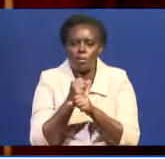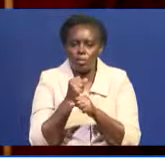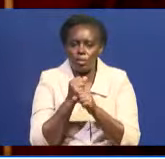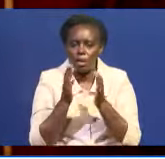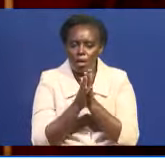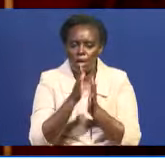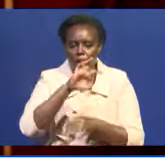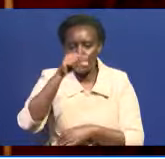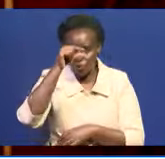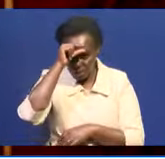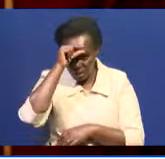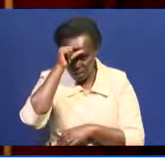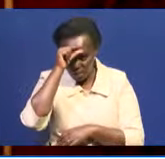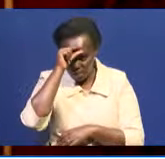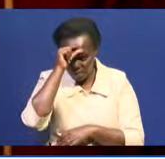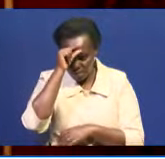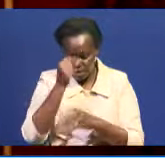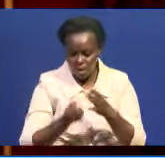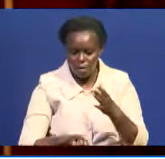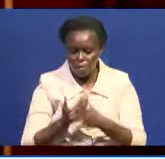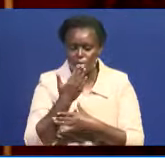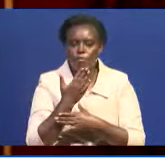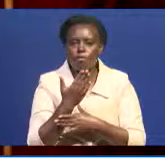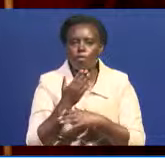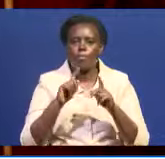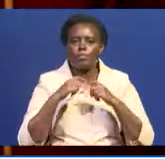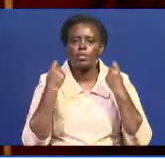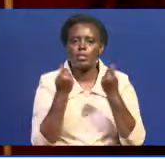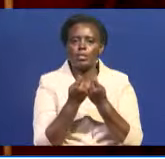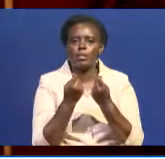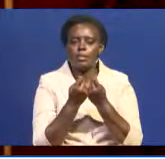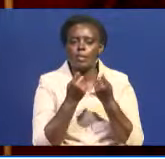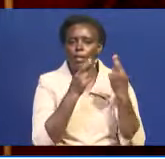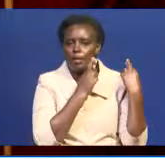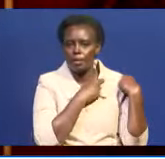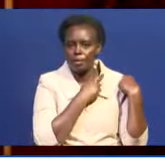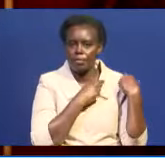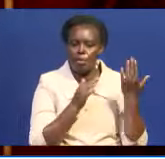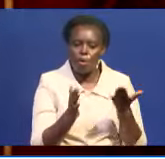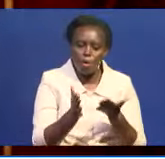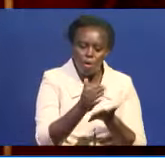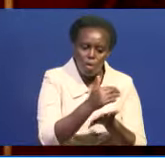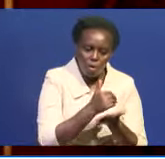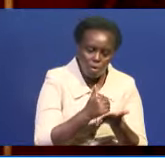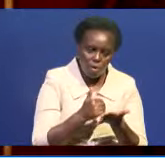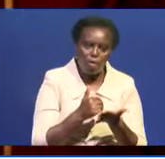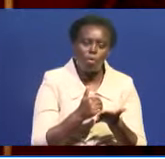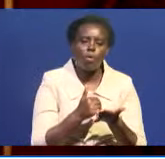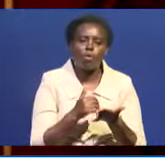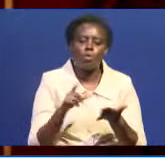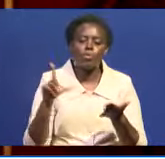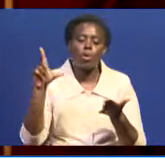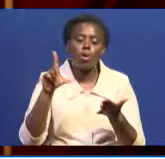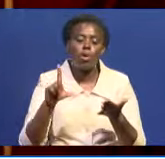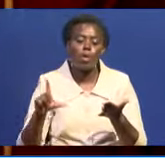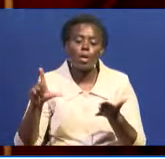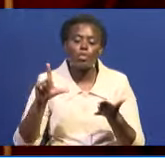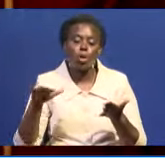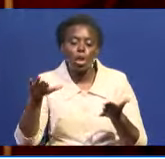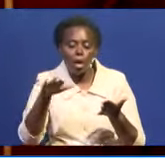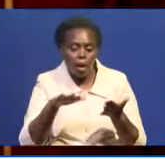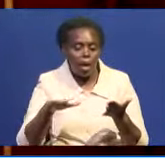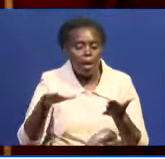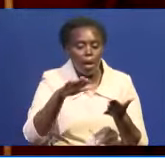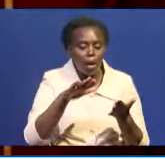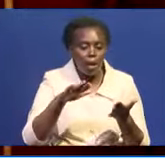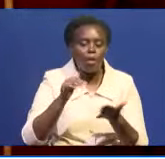the county governments, has formed a multi-agency team whose mandate is to collect geolocation on geo-coordinates for